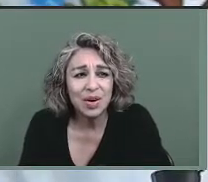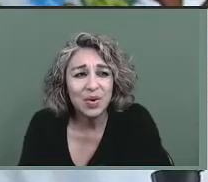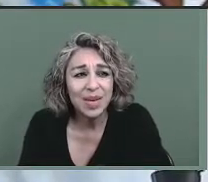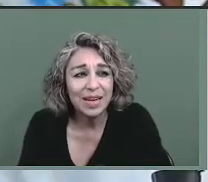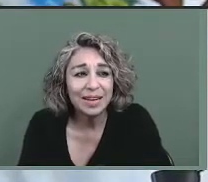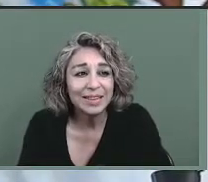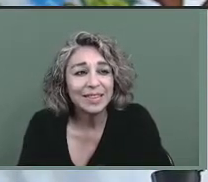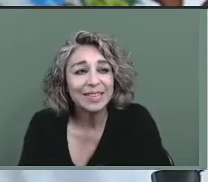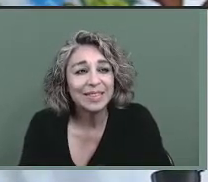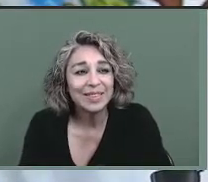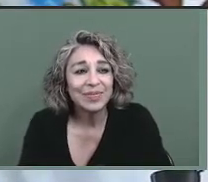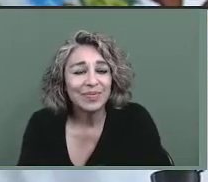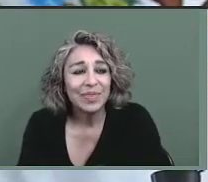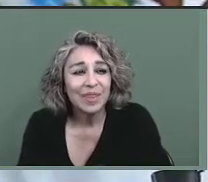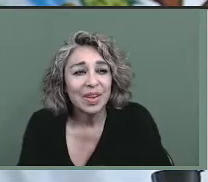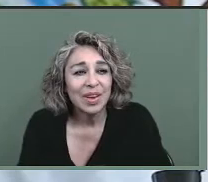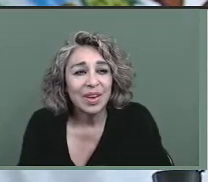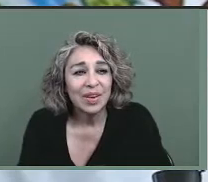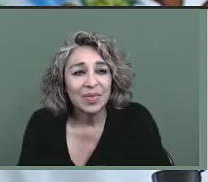are doing?